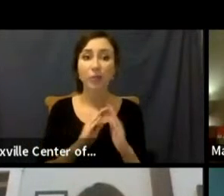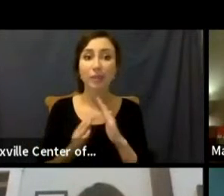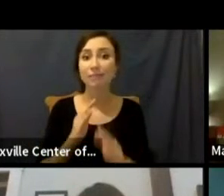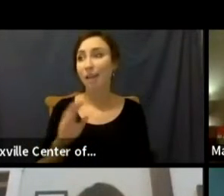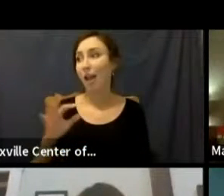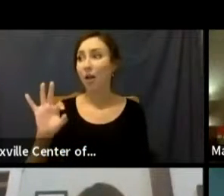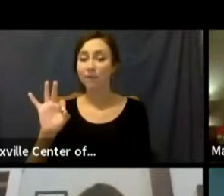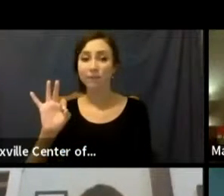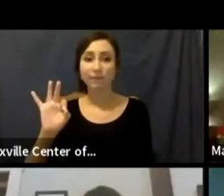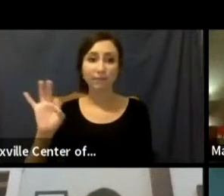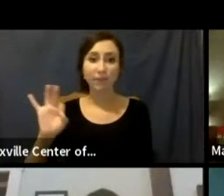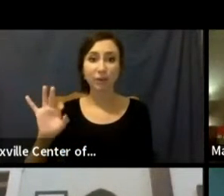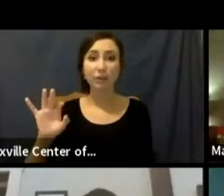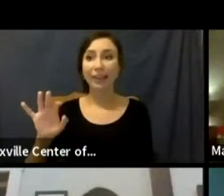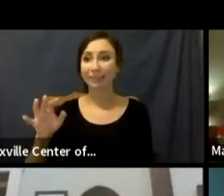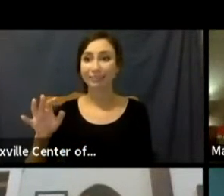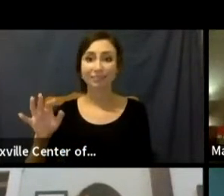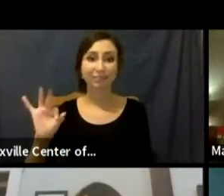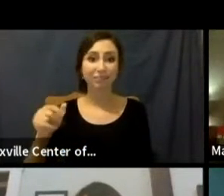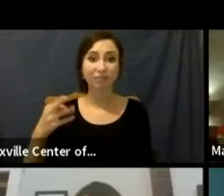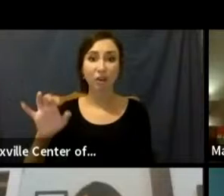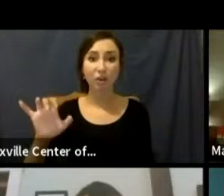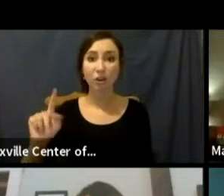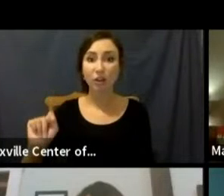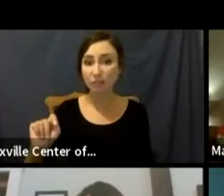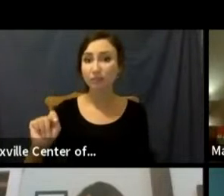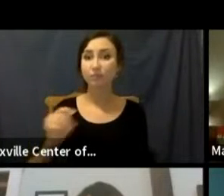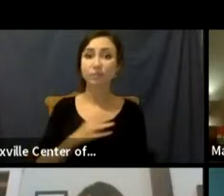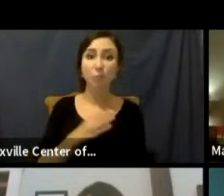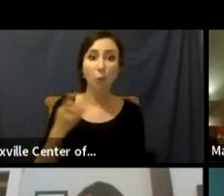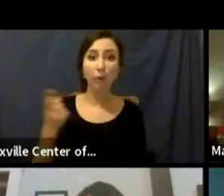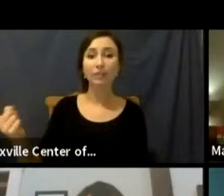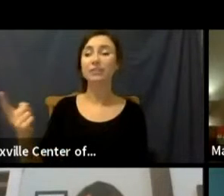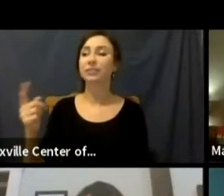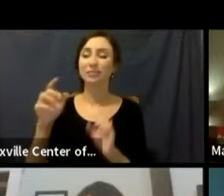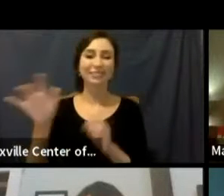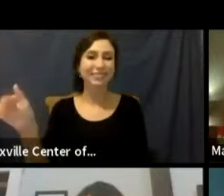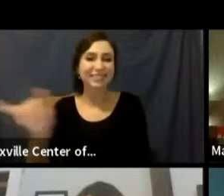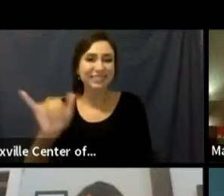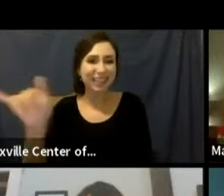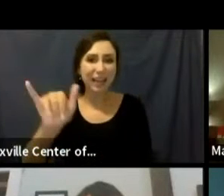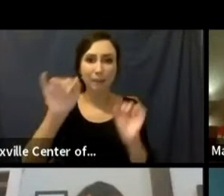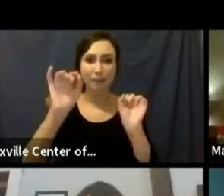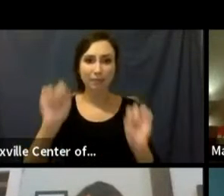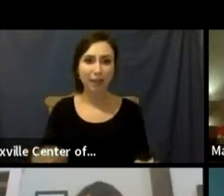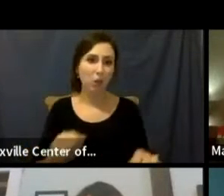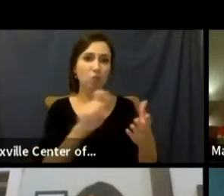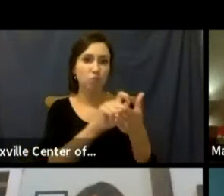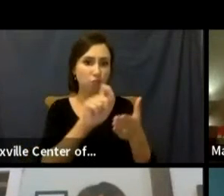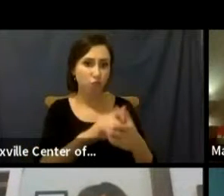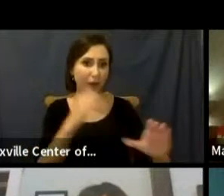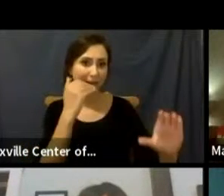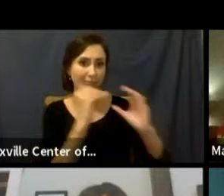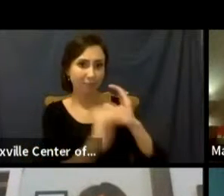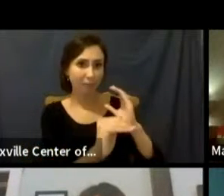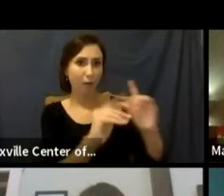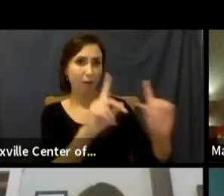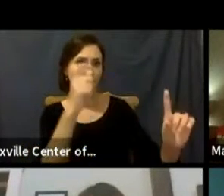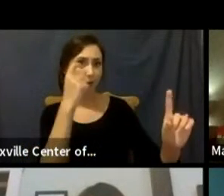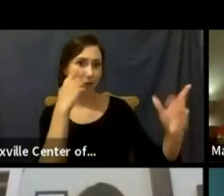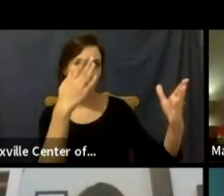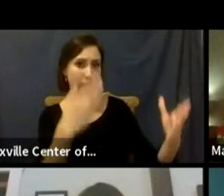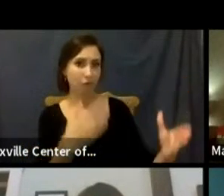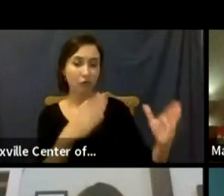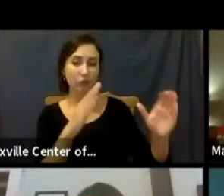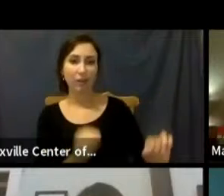Farragut Board of Mayor and Aldermen. Same sort of thing can be done to give a sense to the Unified Command staff